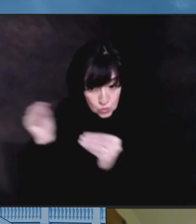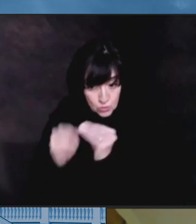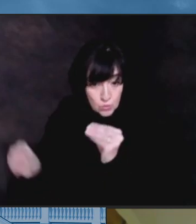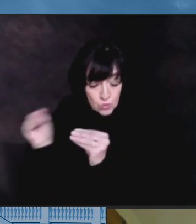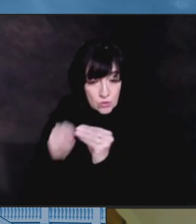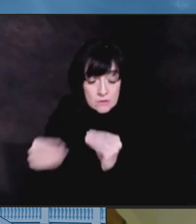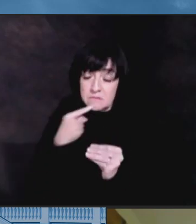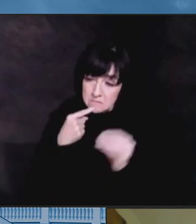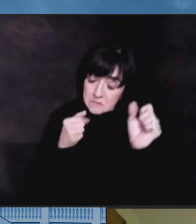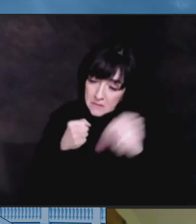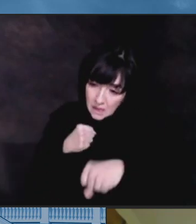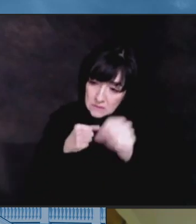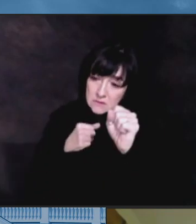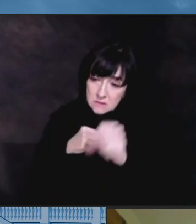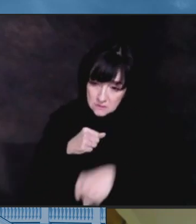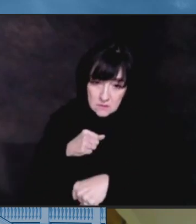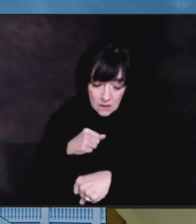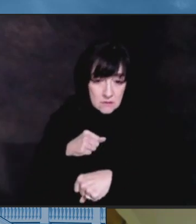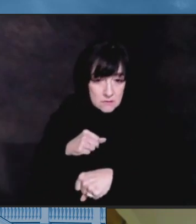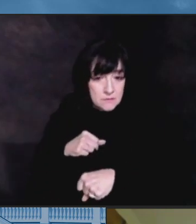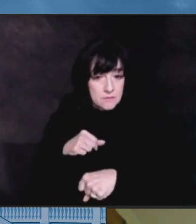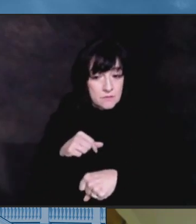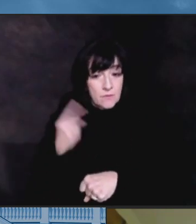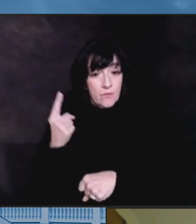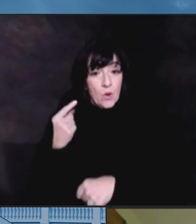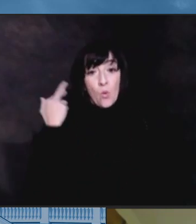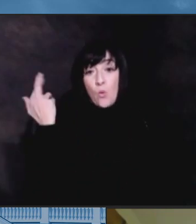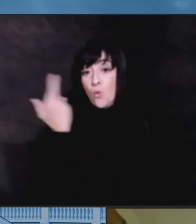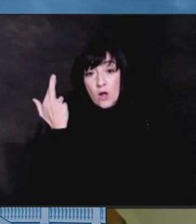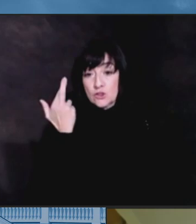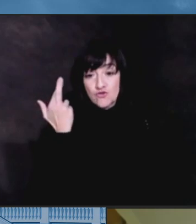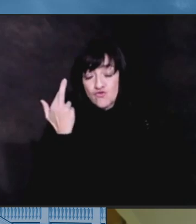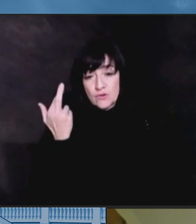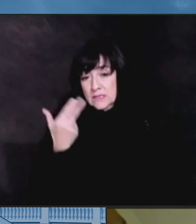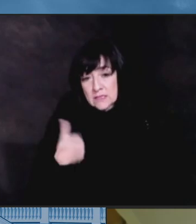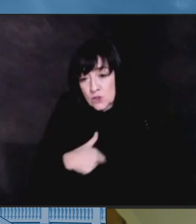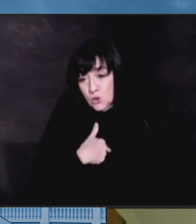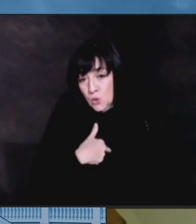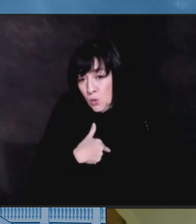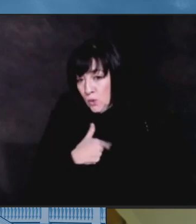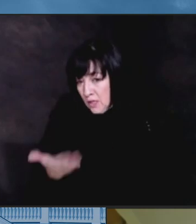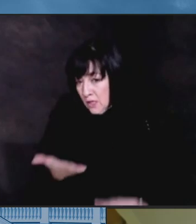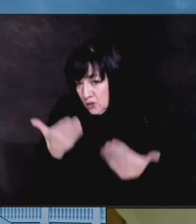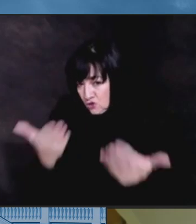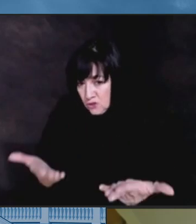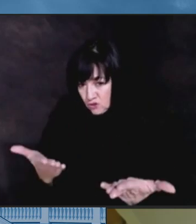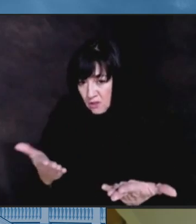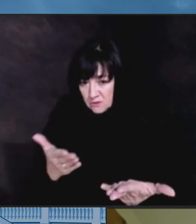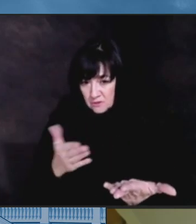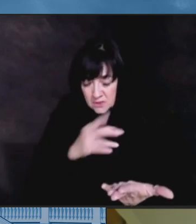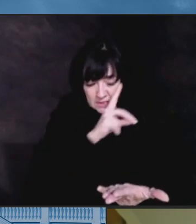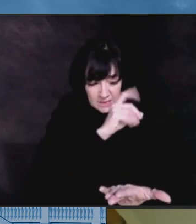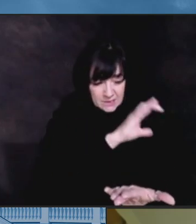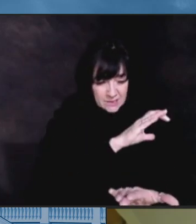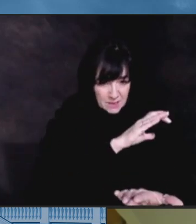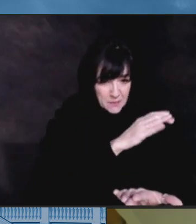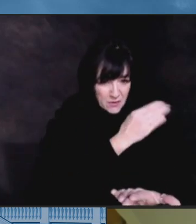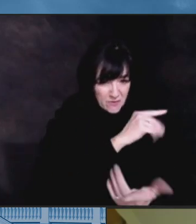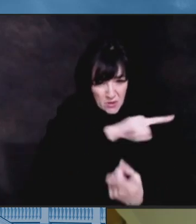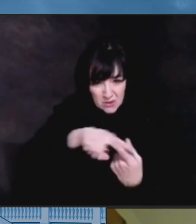made a commitment. One of the reasons for this pause that we've recommended in conjunction with the holiday